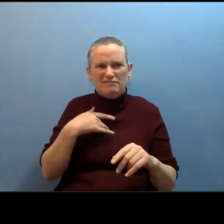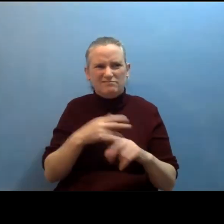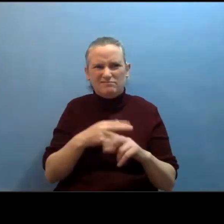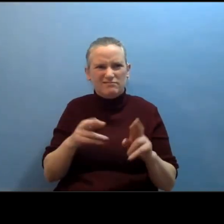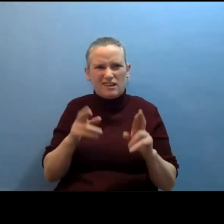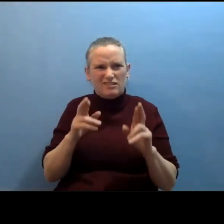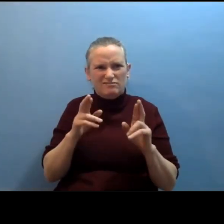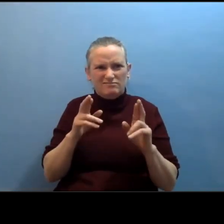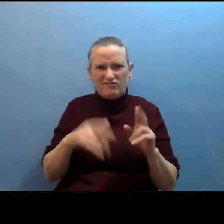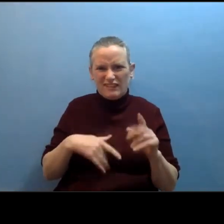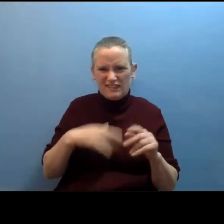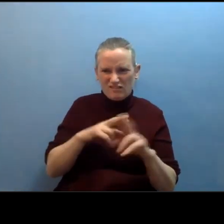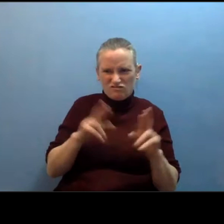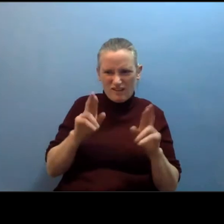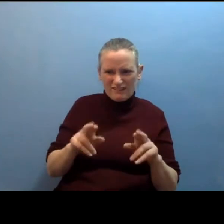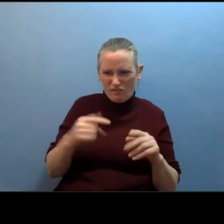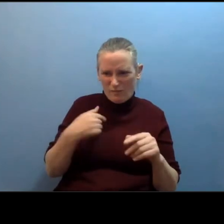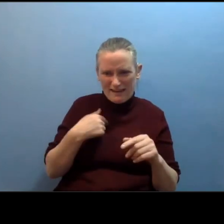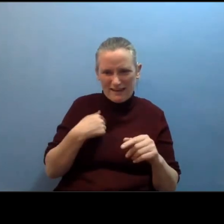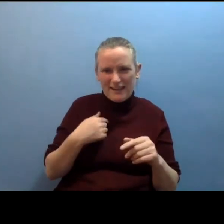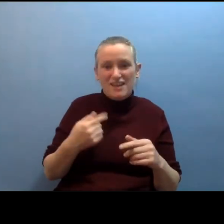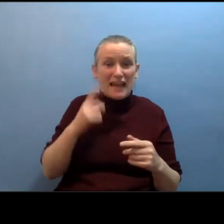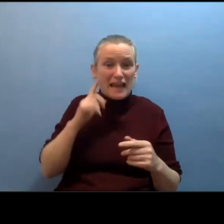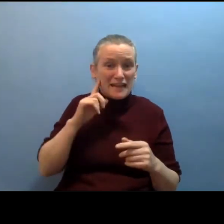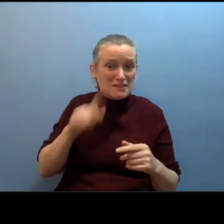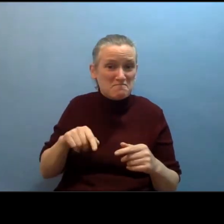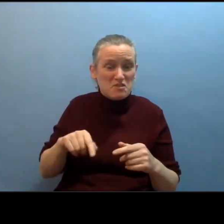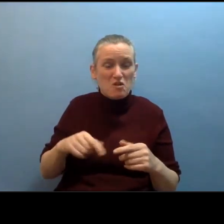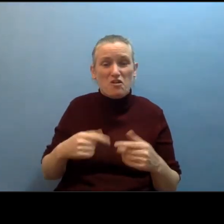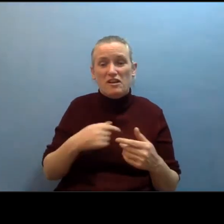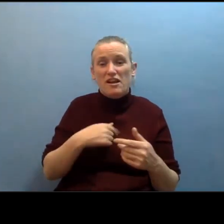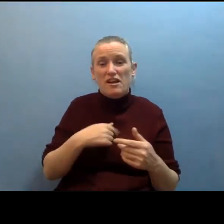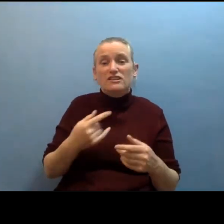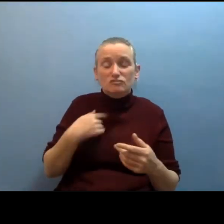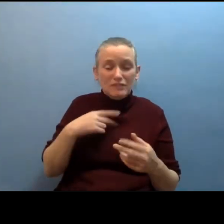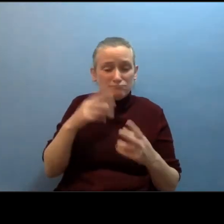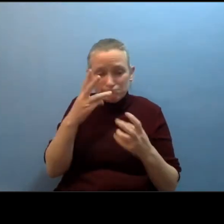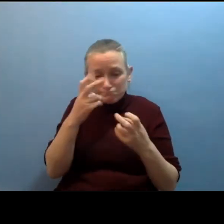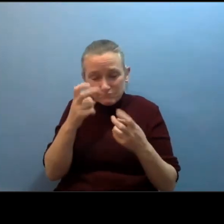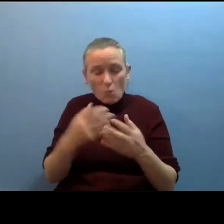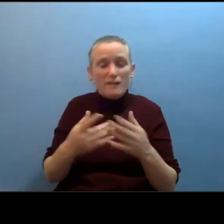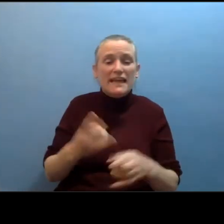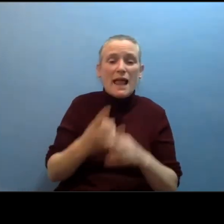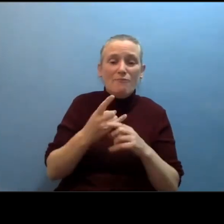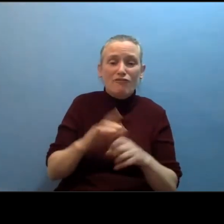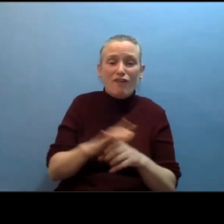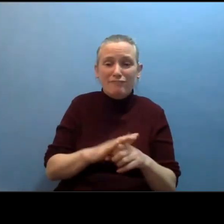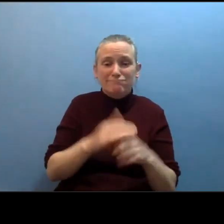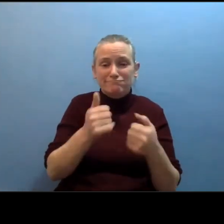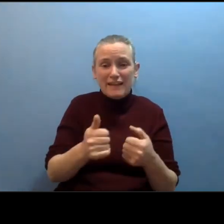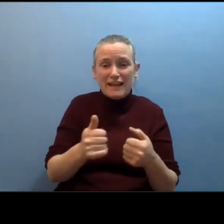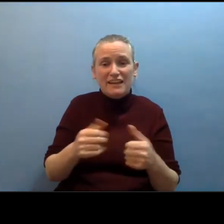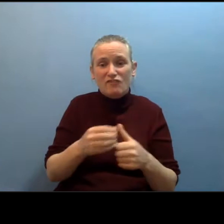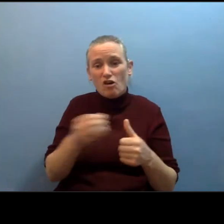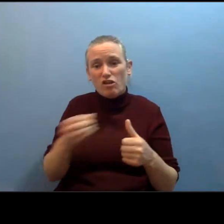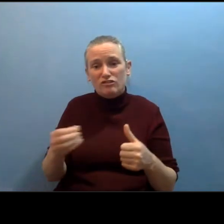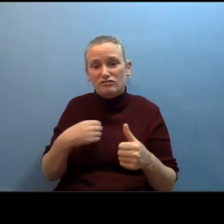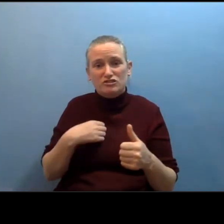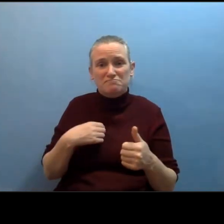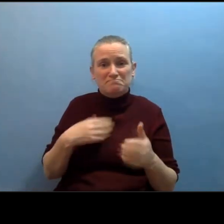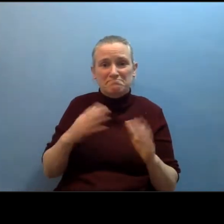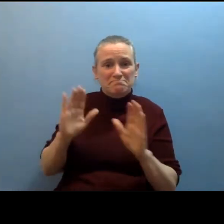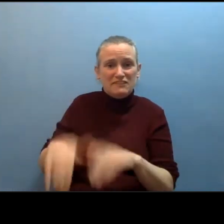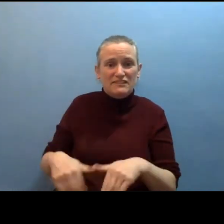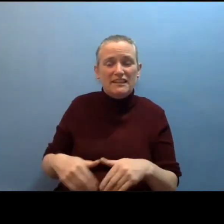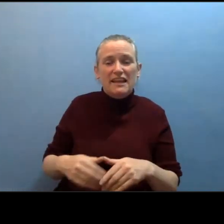absolutely fine. You know, just ignore them and take what's helpful for you and disregard the rest. There isn't a really quick and easy answer